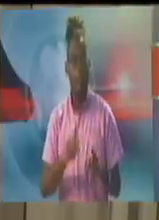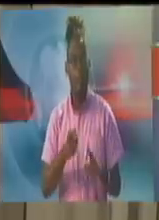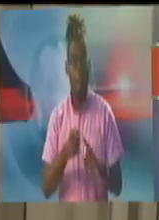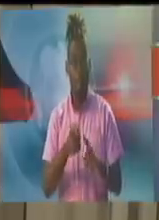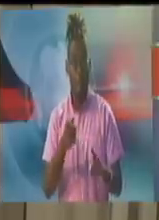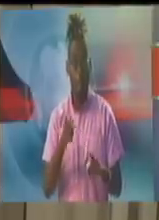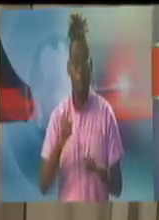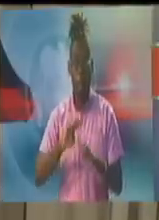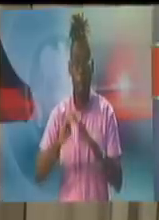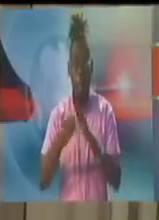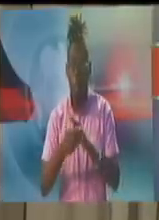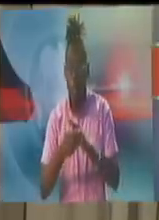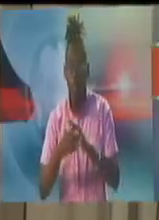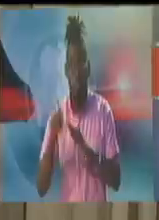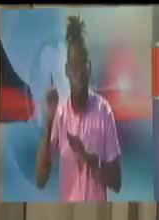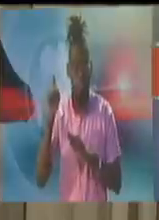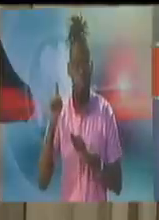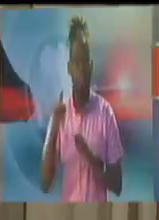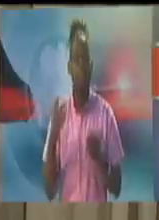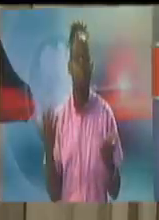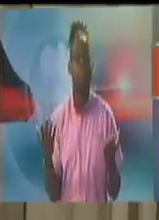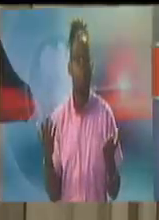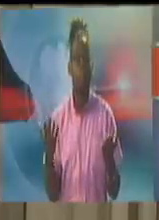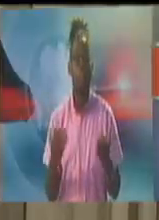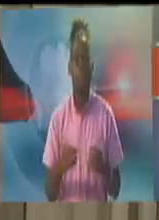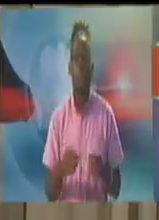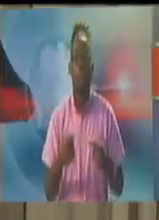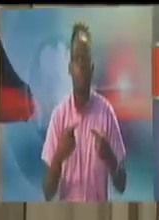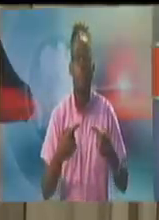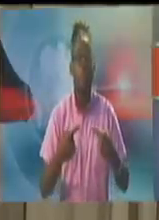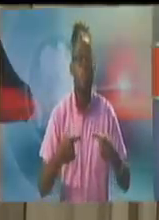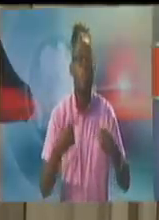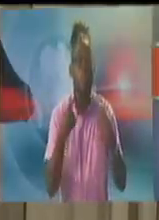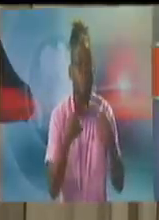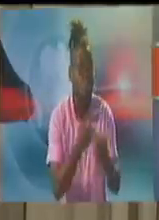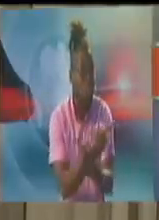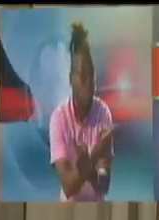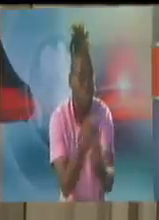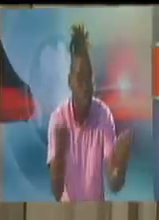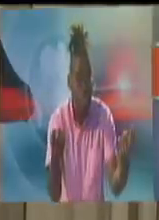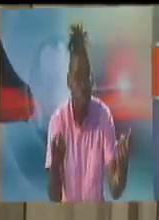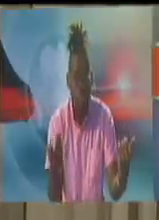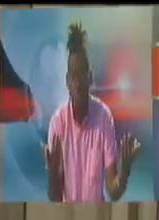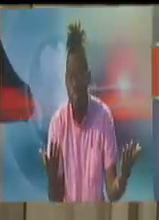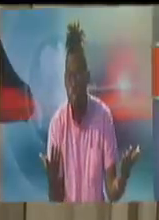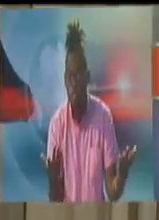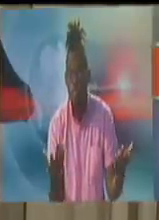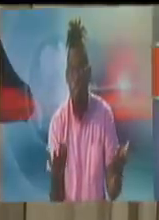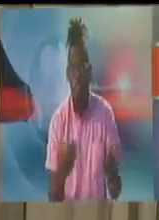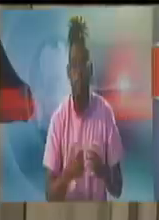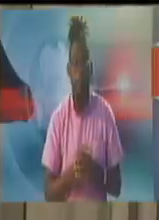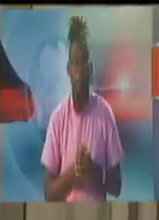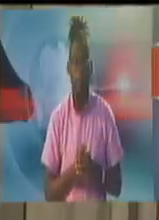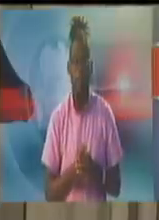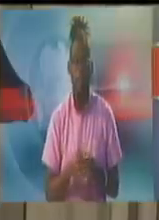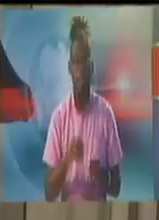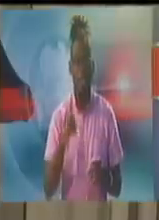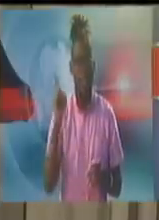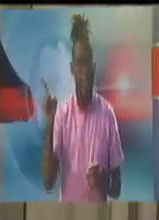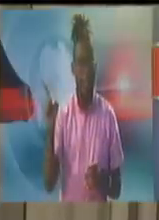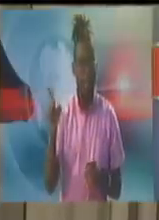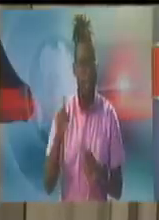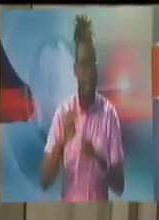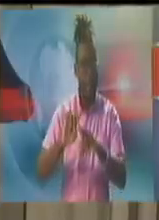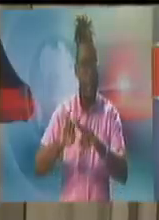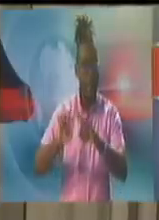Barbados, I want to put on public record, they were in a very, very different category. Even before they